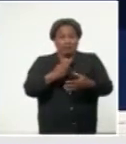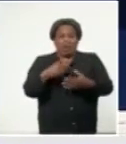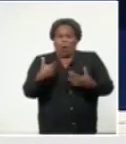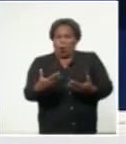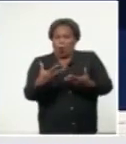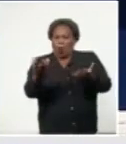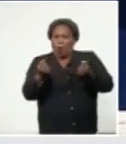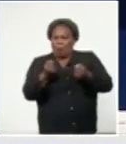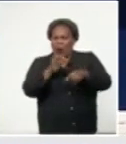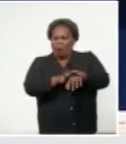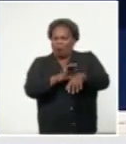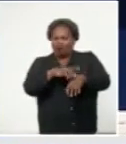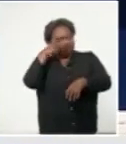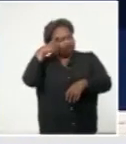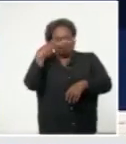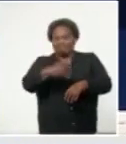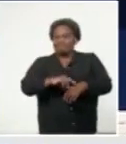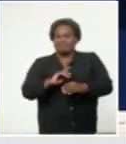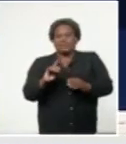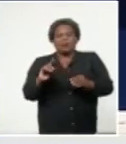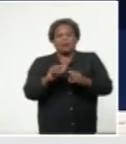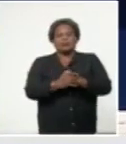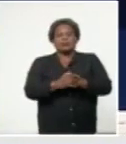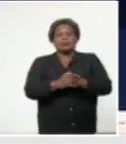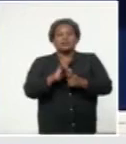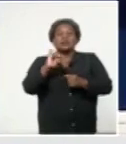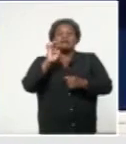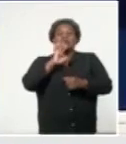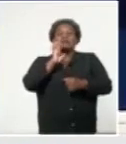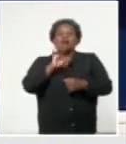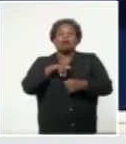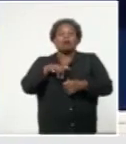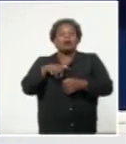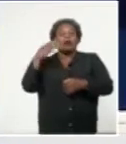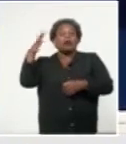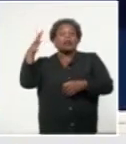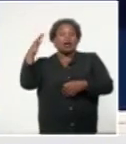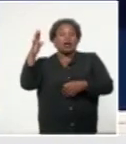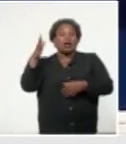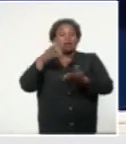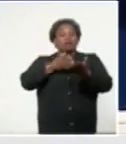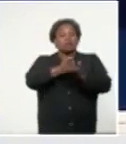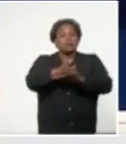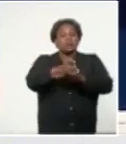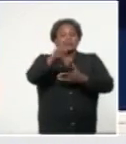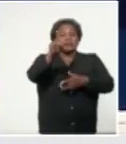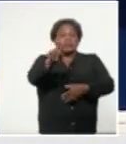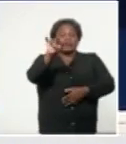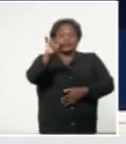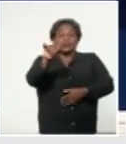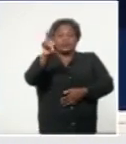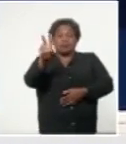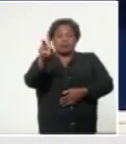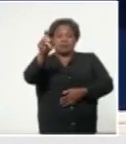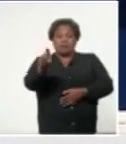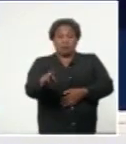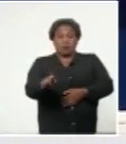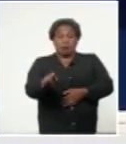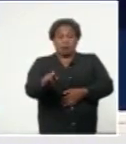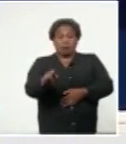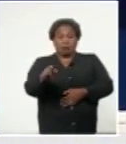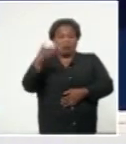With source of infection out of the country, no changes. We continue with 162 people, which